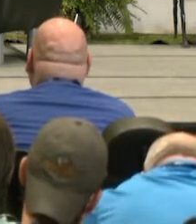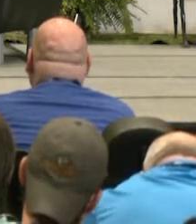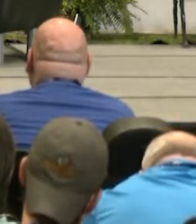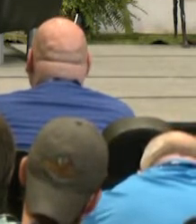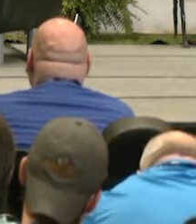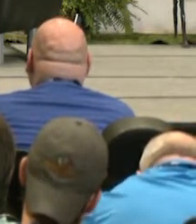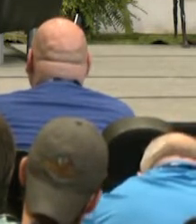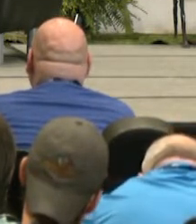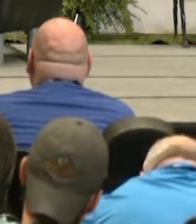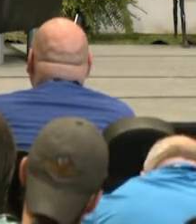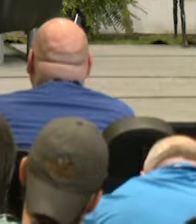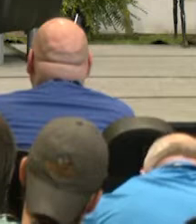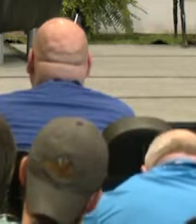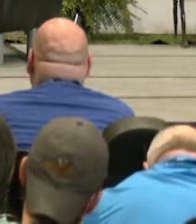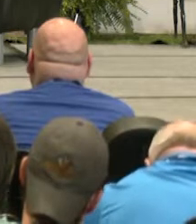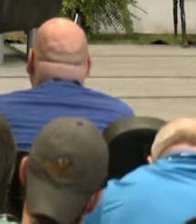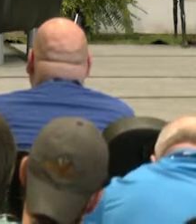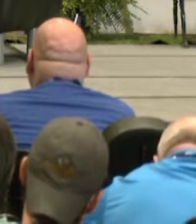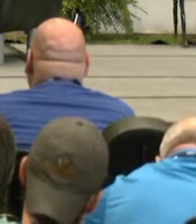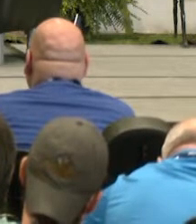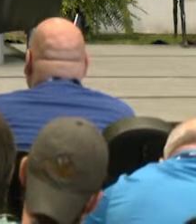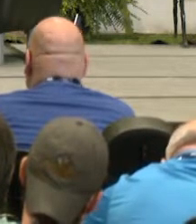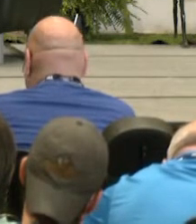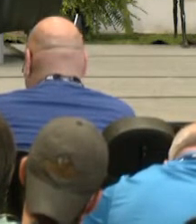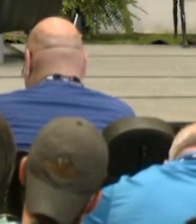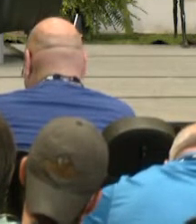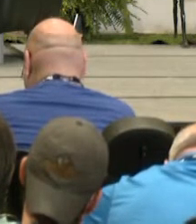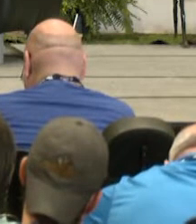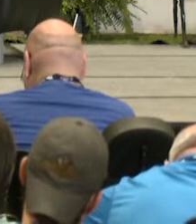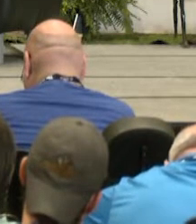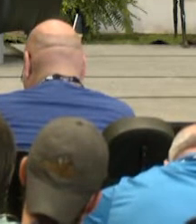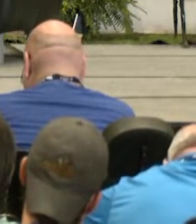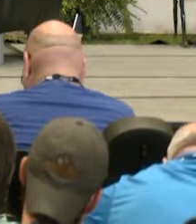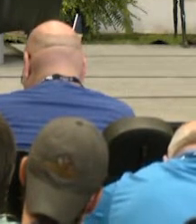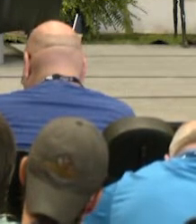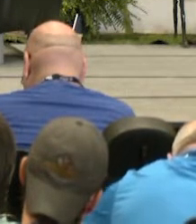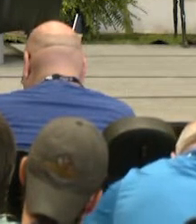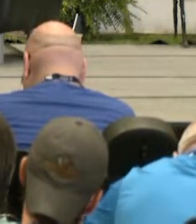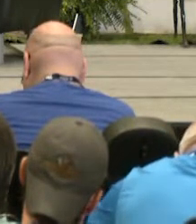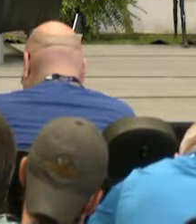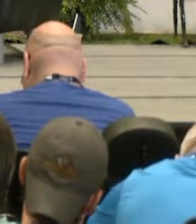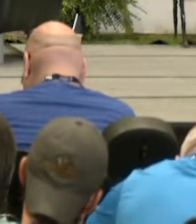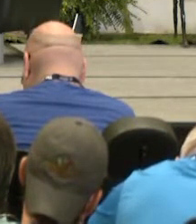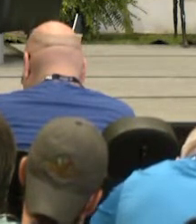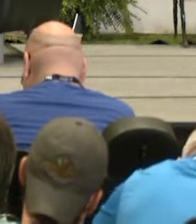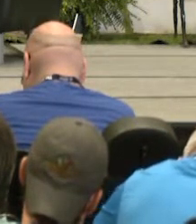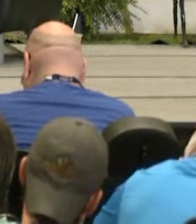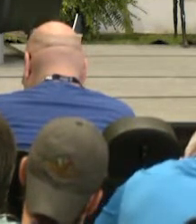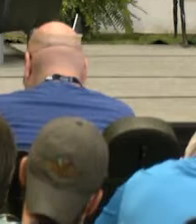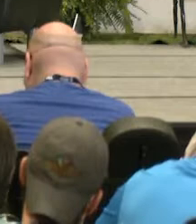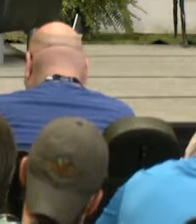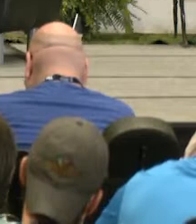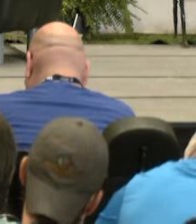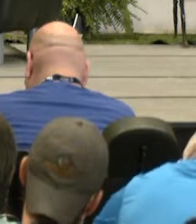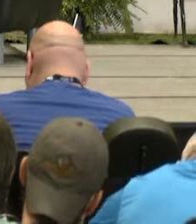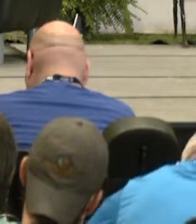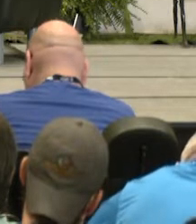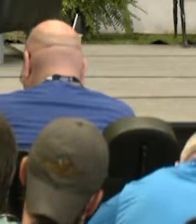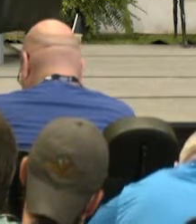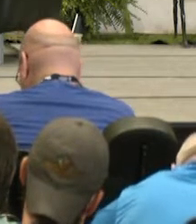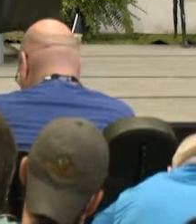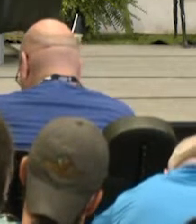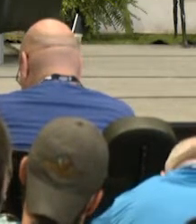love space. I was on that one-way trip to Mars. I like Elon Musk, so I'm that type